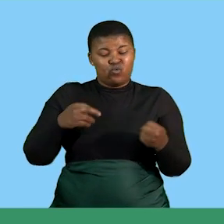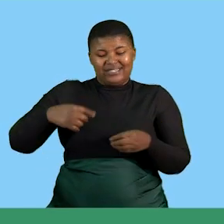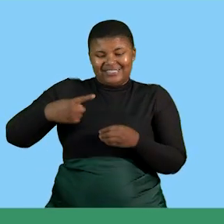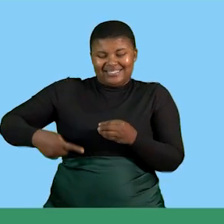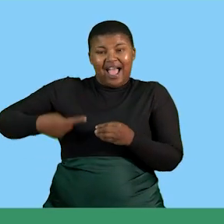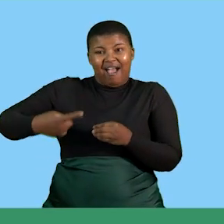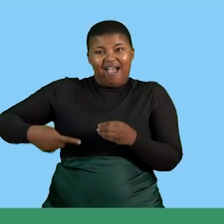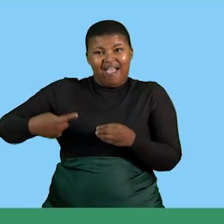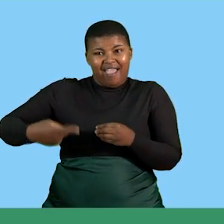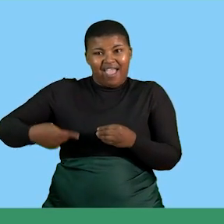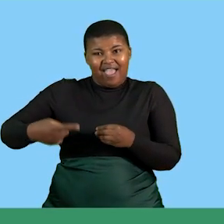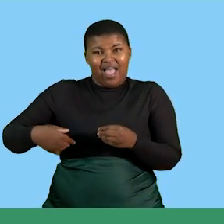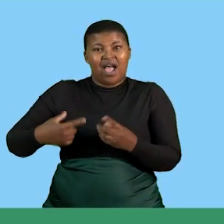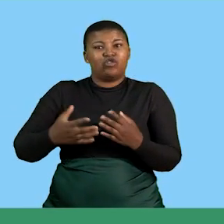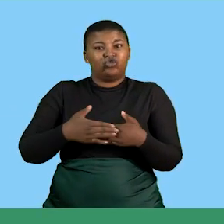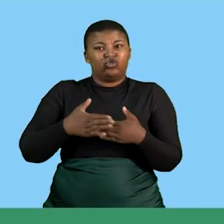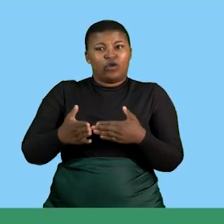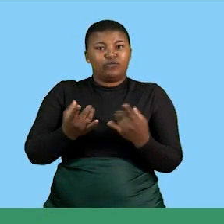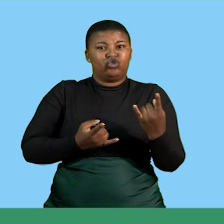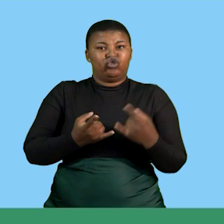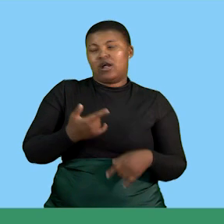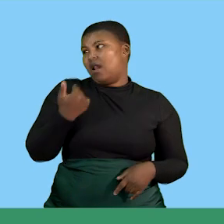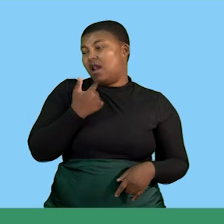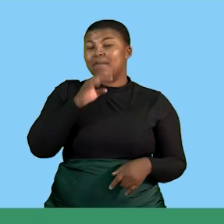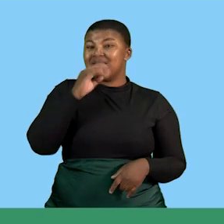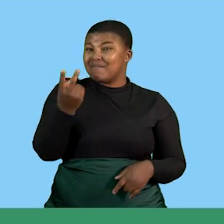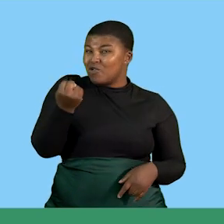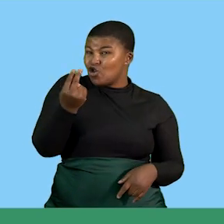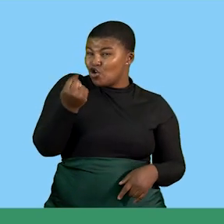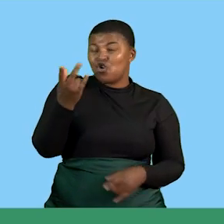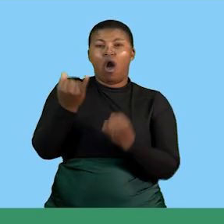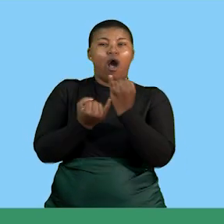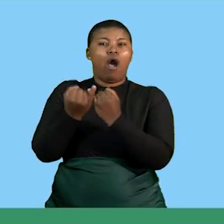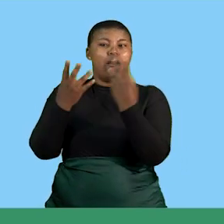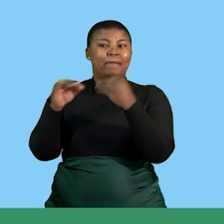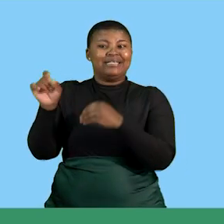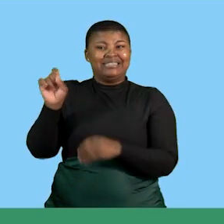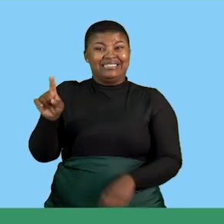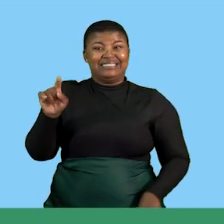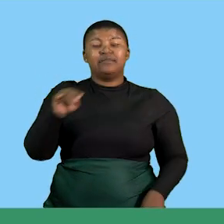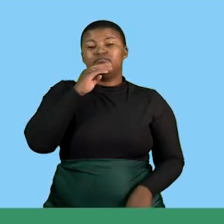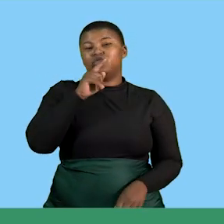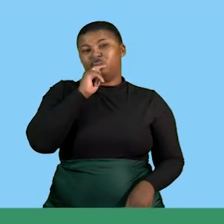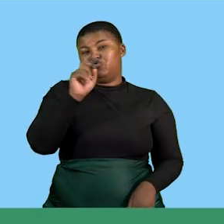dealership opened in the area. So this is a new competitor. And this can then, of